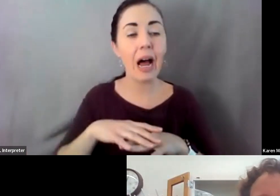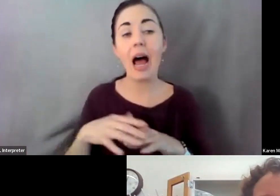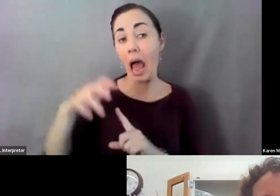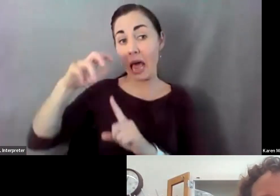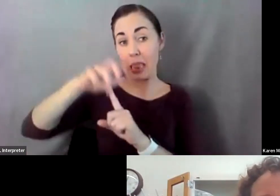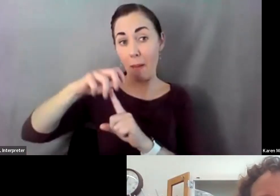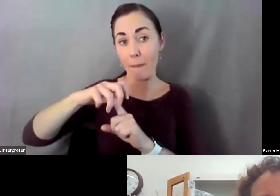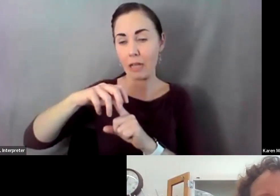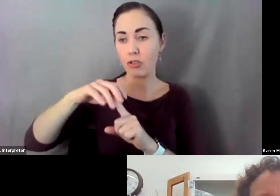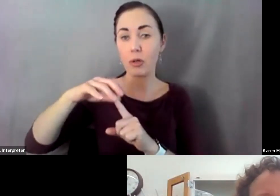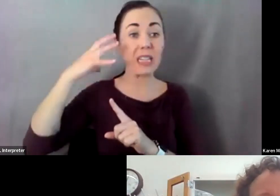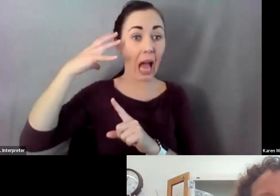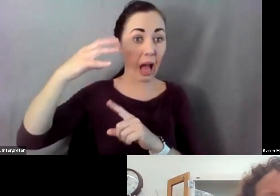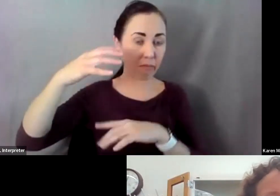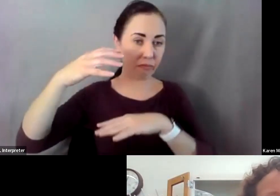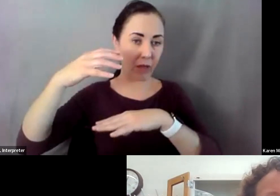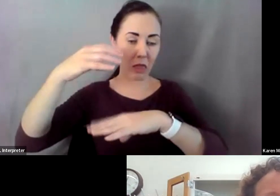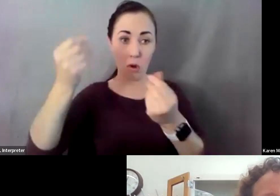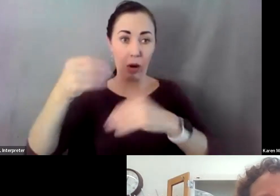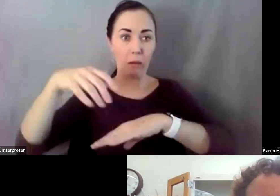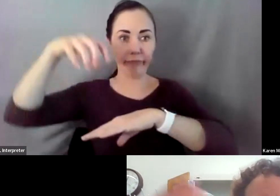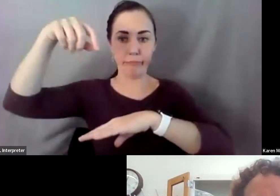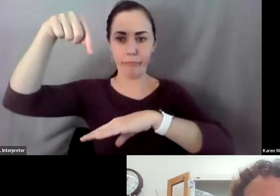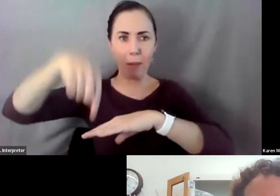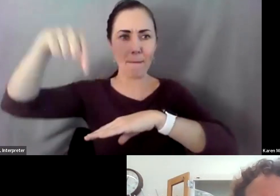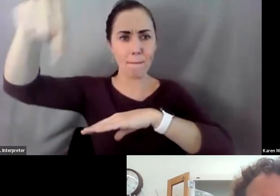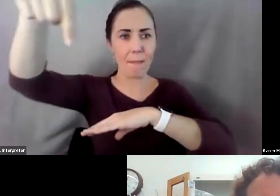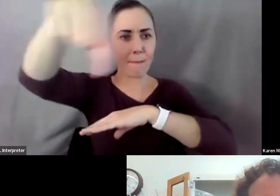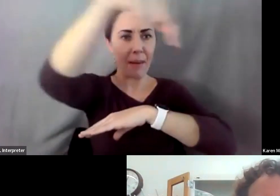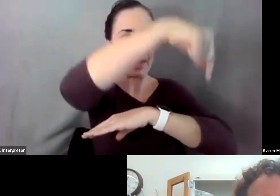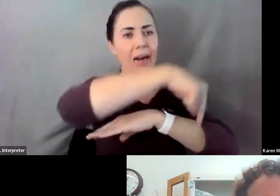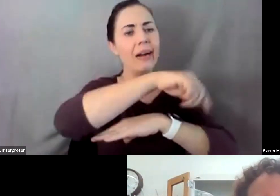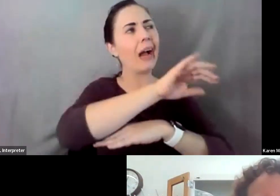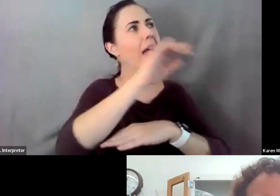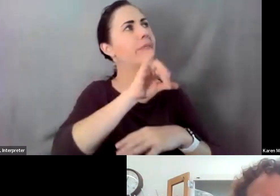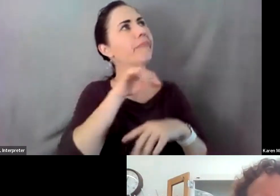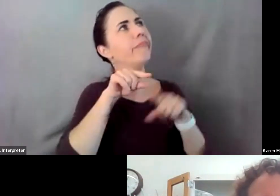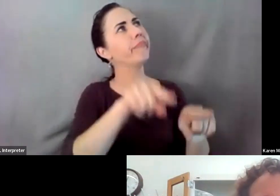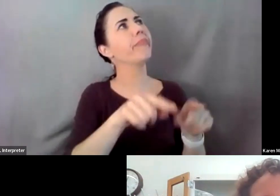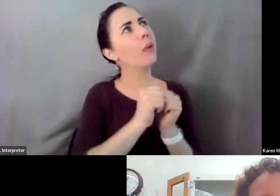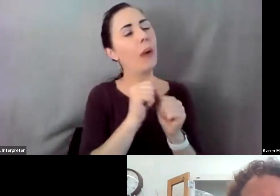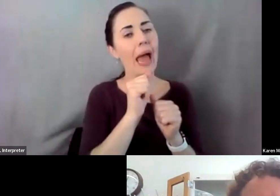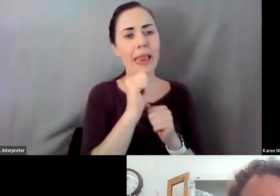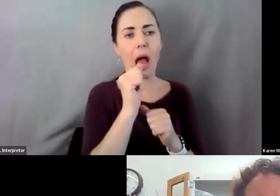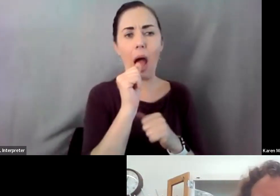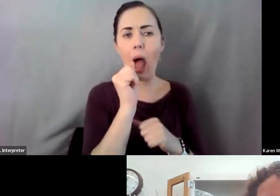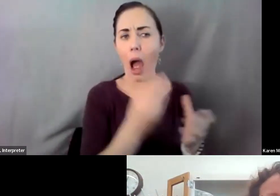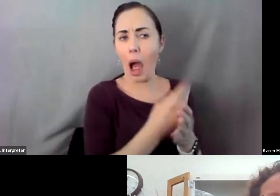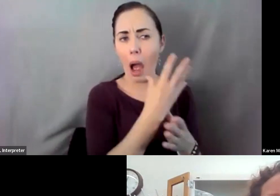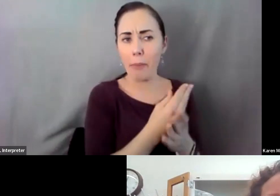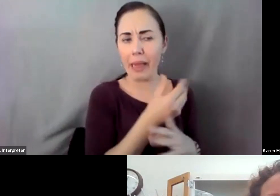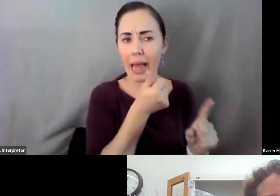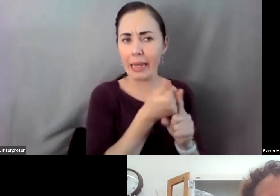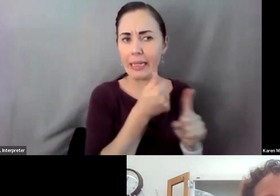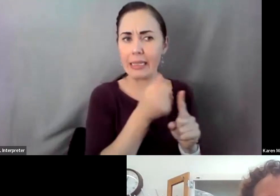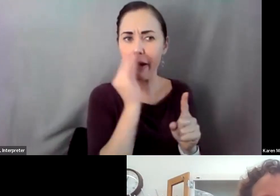like the flowers on a plant. So if you look at the flowers on a plant, well, you wouldn't think that each flower was a